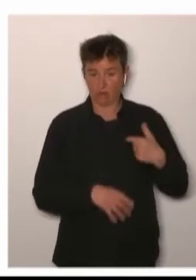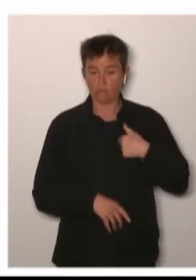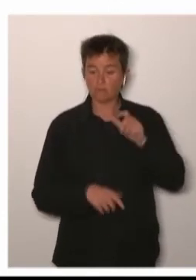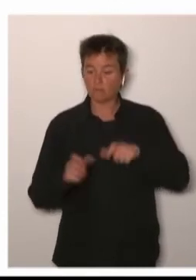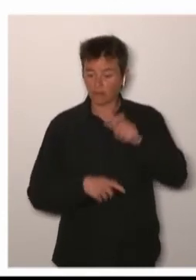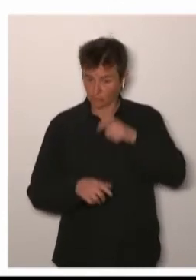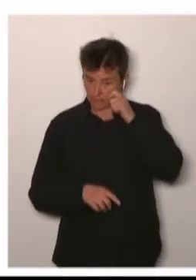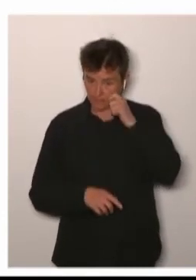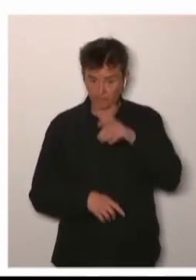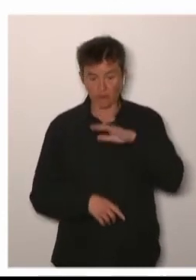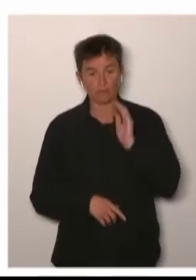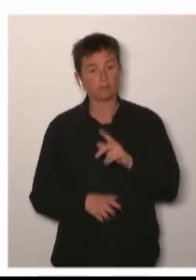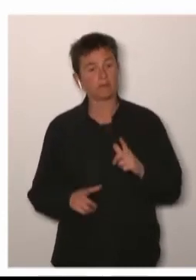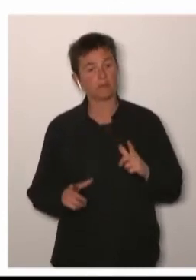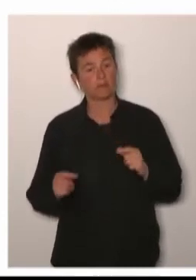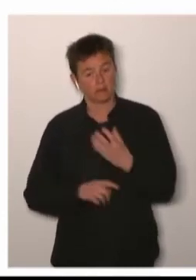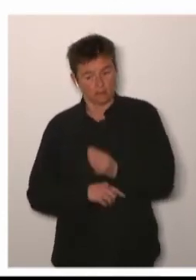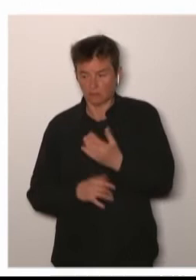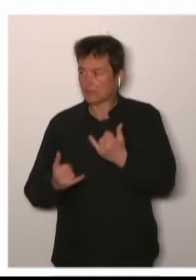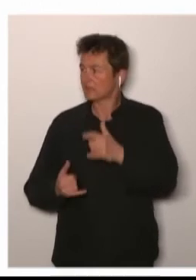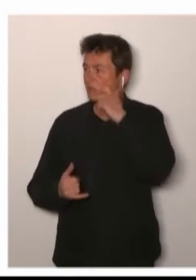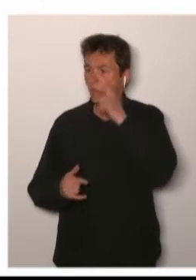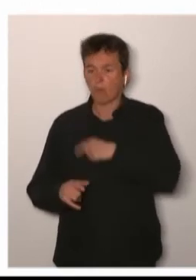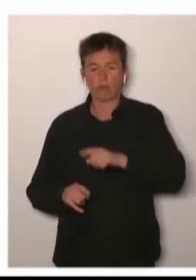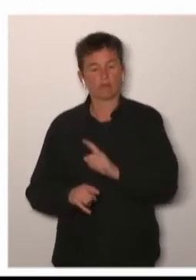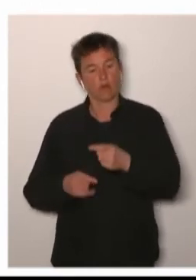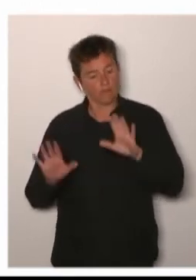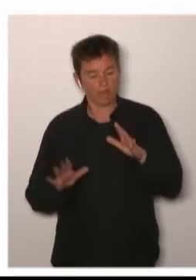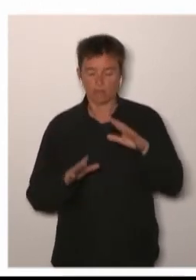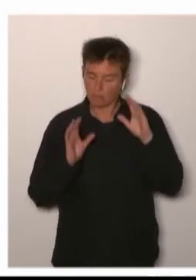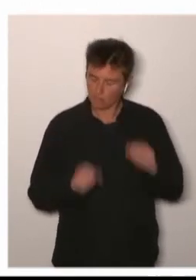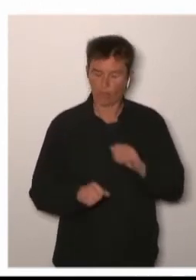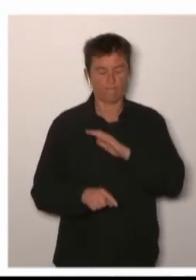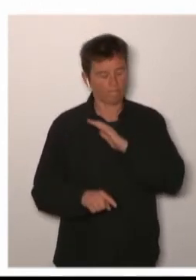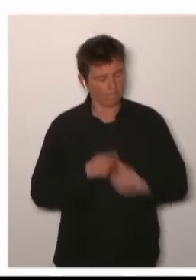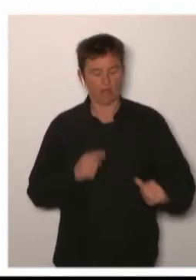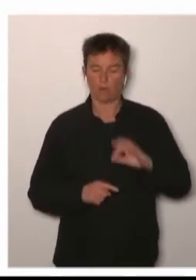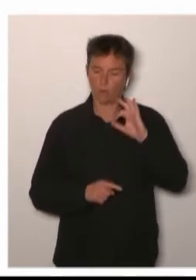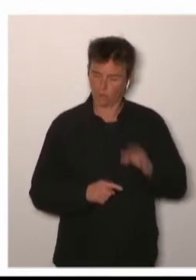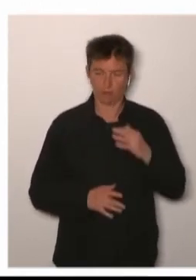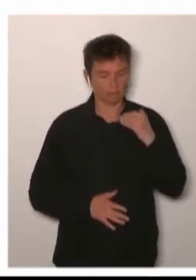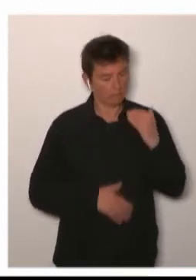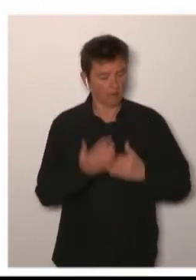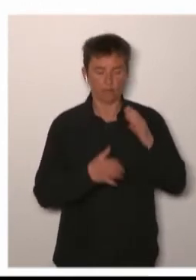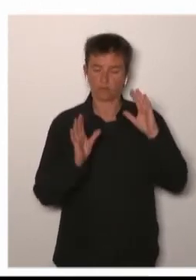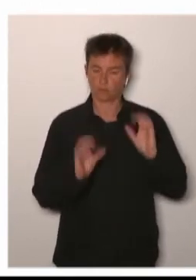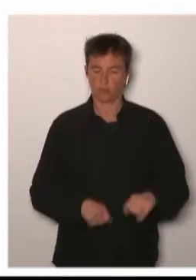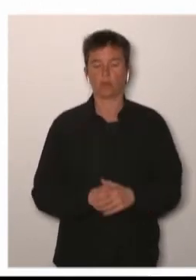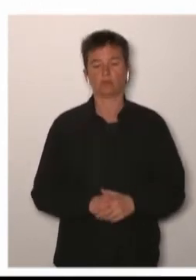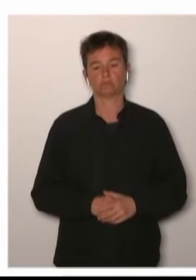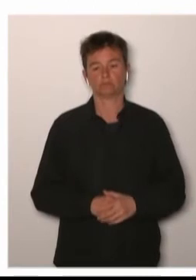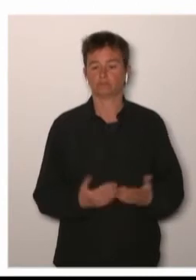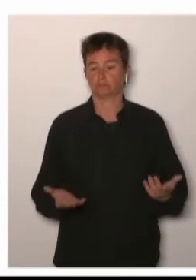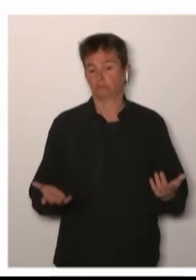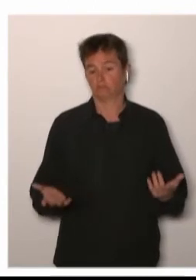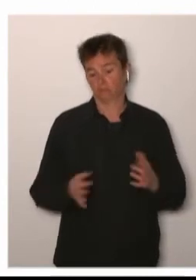is feasible, it is of value, and we can really move the needle. And the other thing that we are very pleased now with that we are working